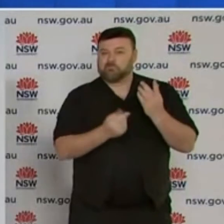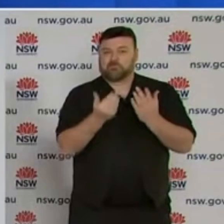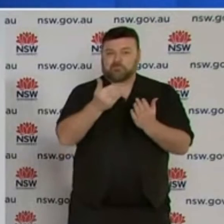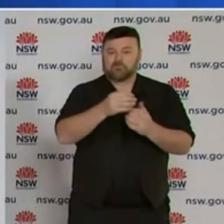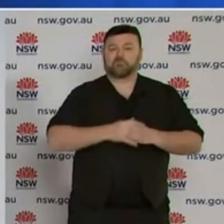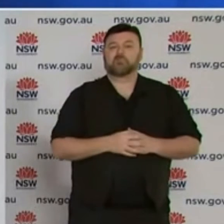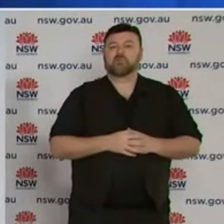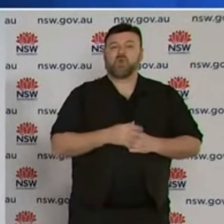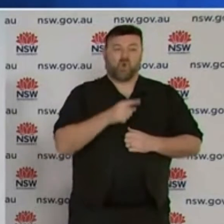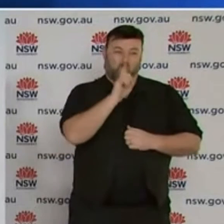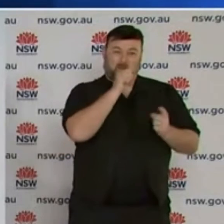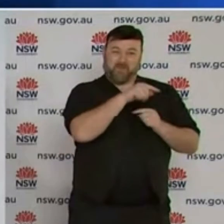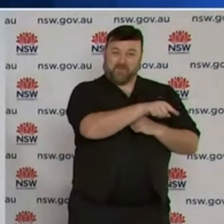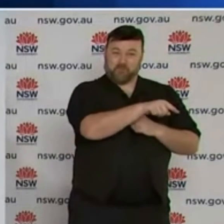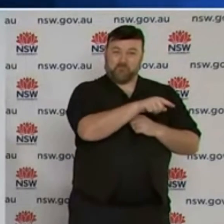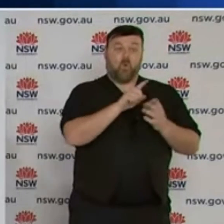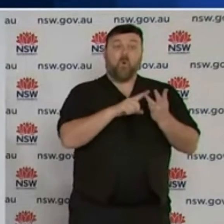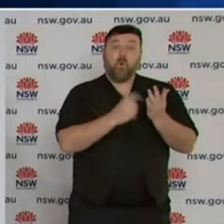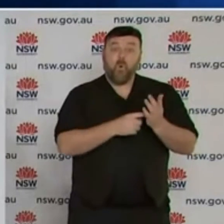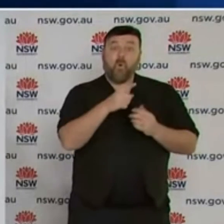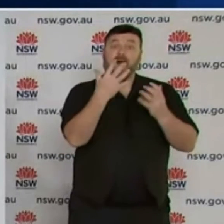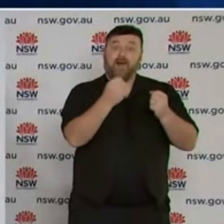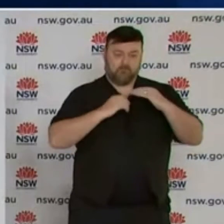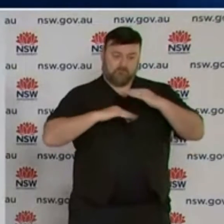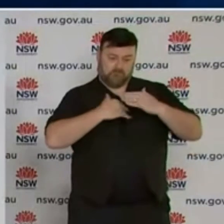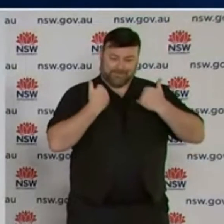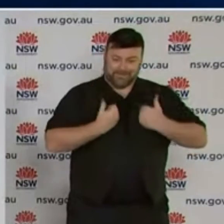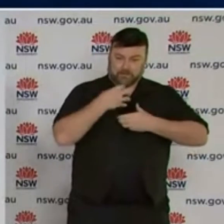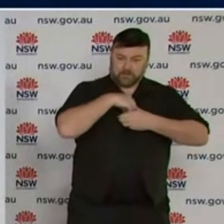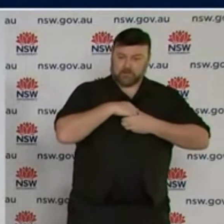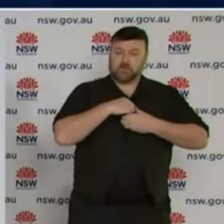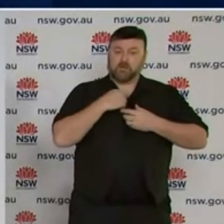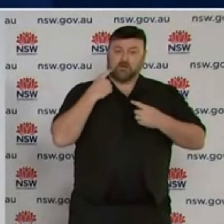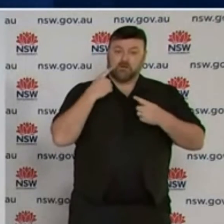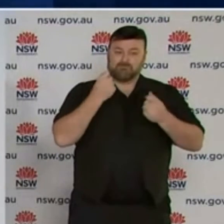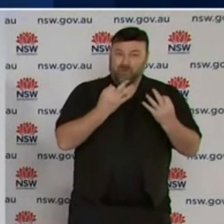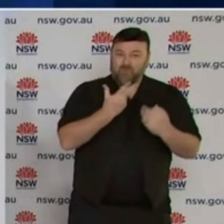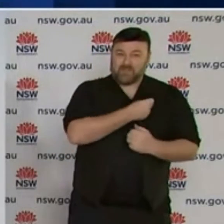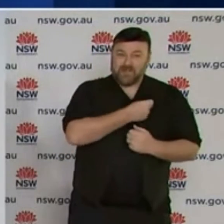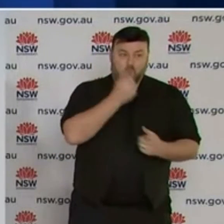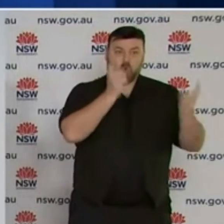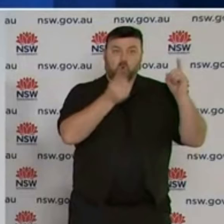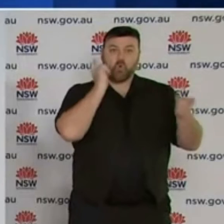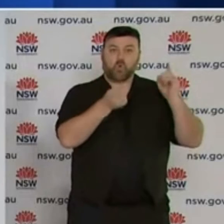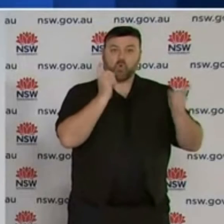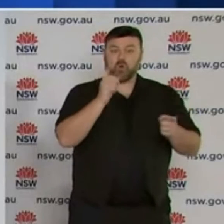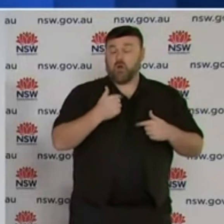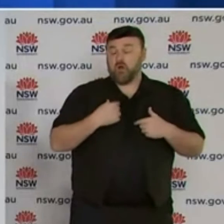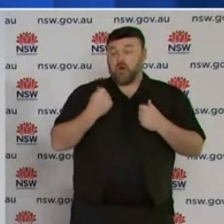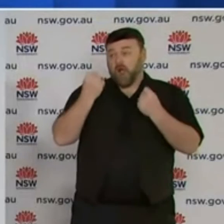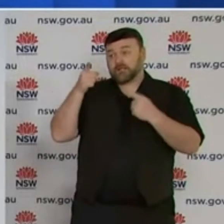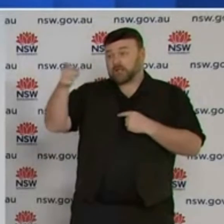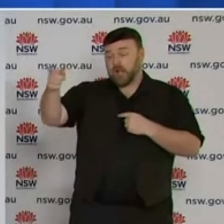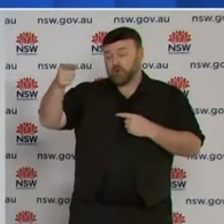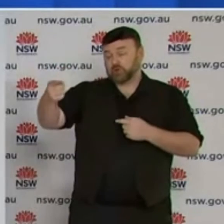adult population not having two doses is still a great number, and we can't be complacent. So I can appreciate people expressing their concern,